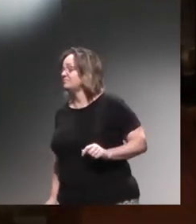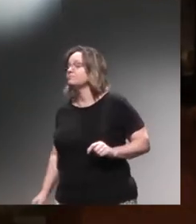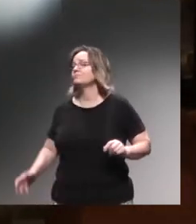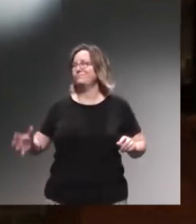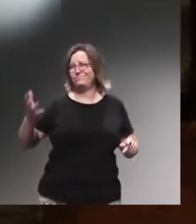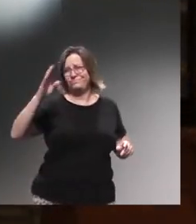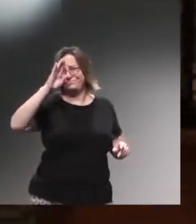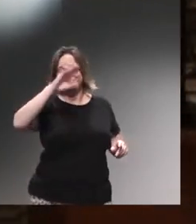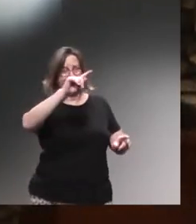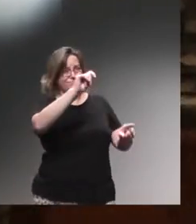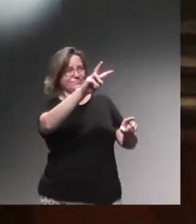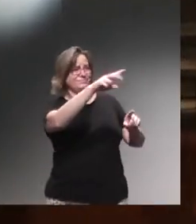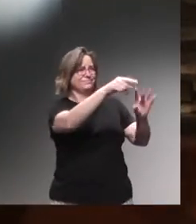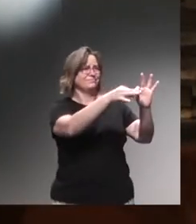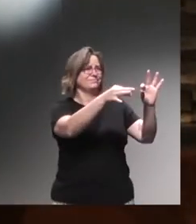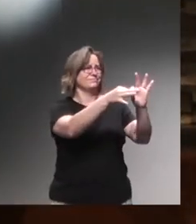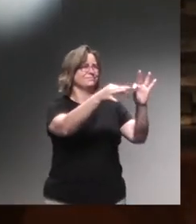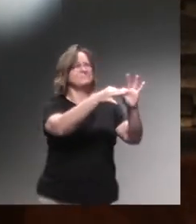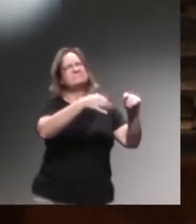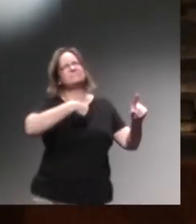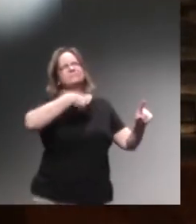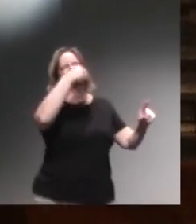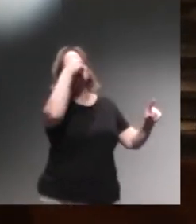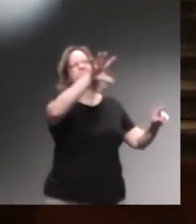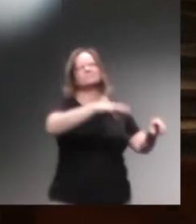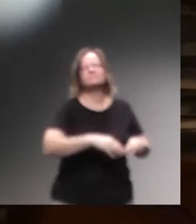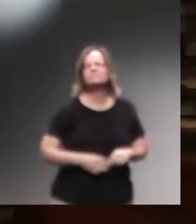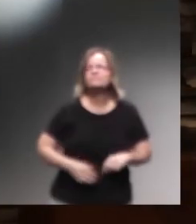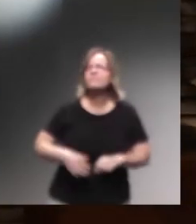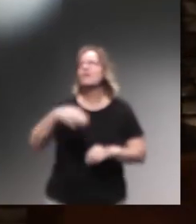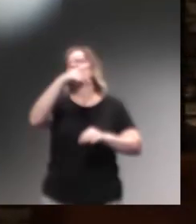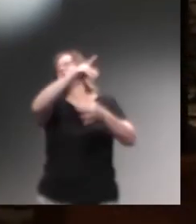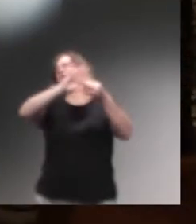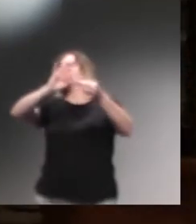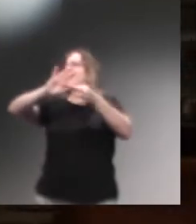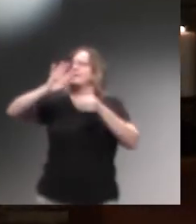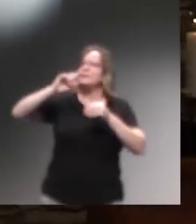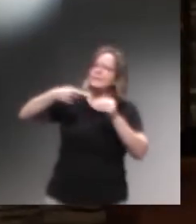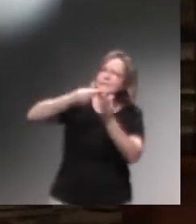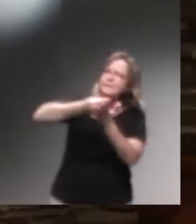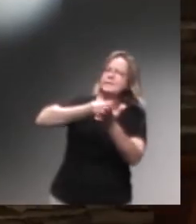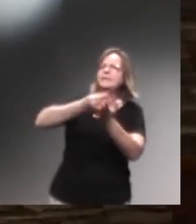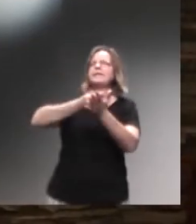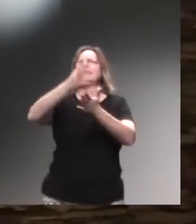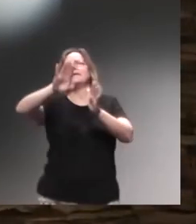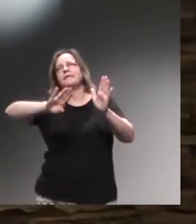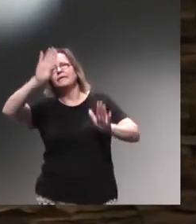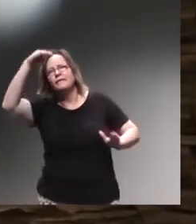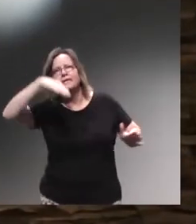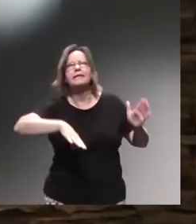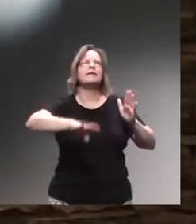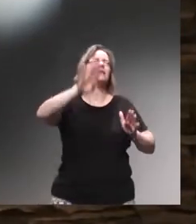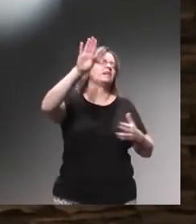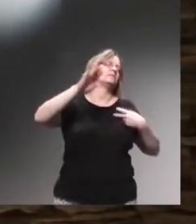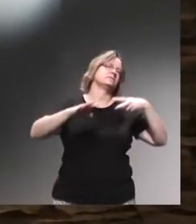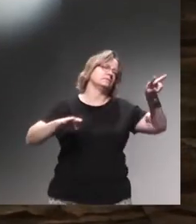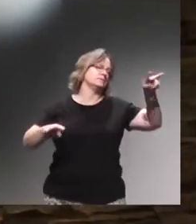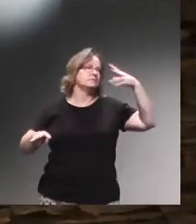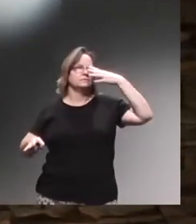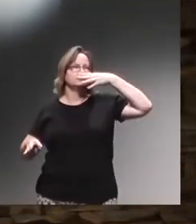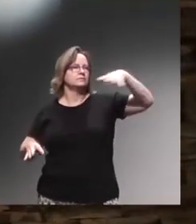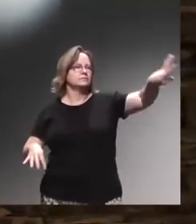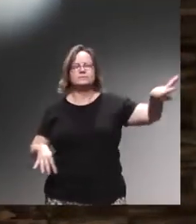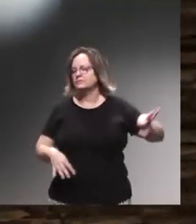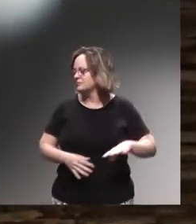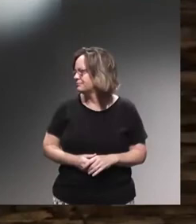I don't care what's on TV about the state of the economy. I don't